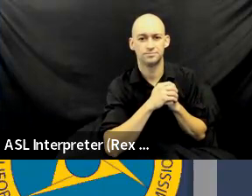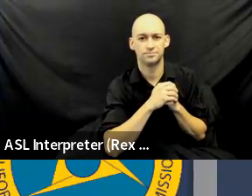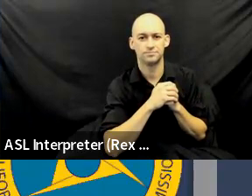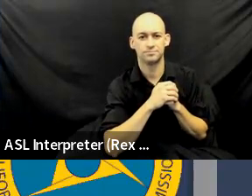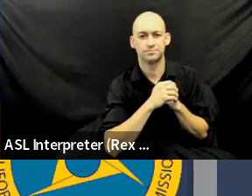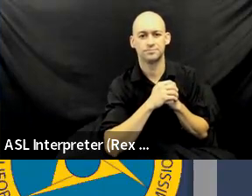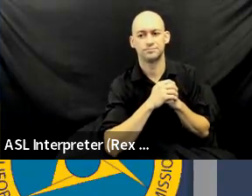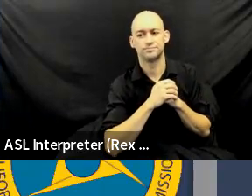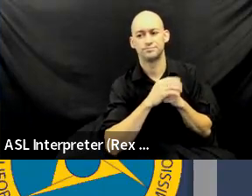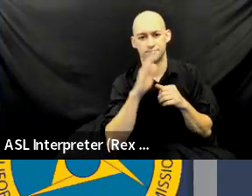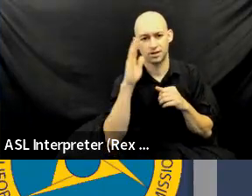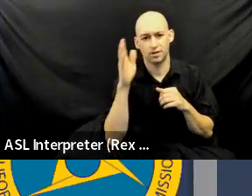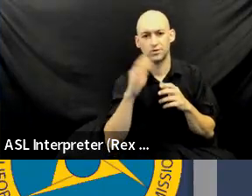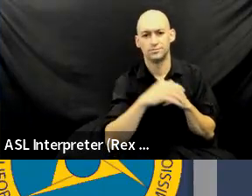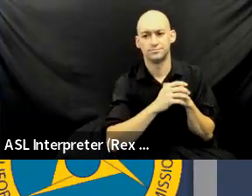Hello.